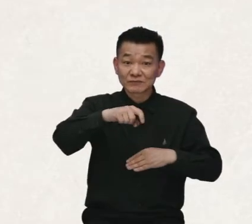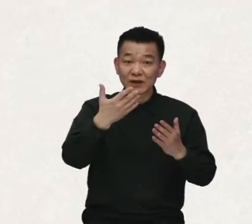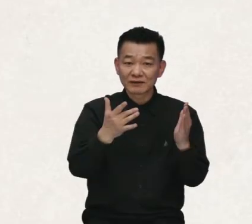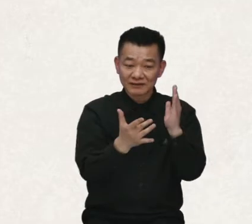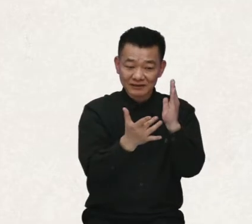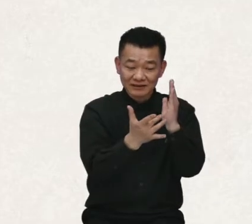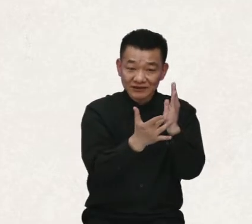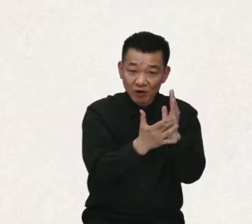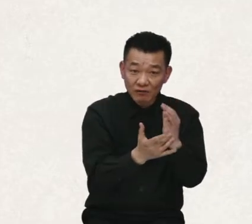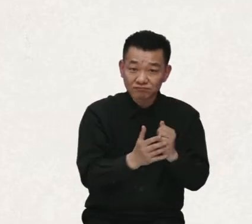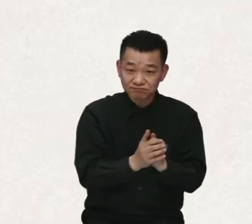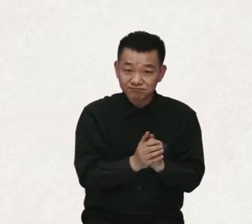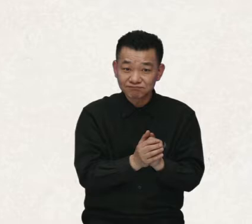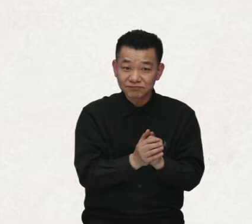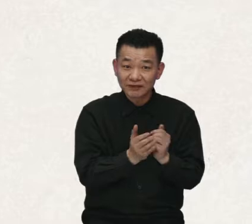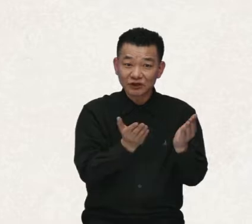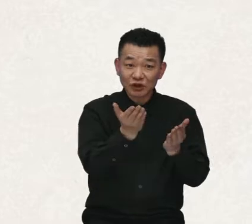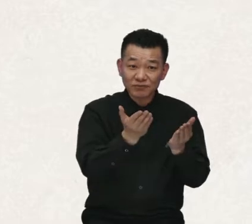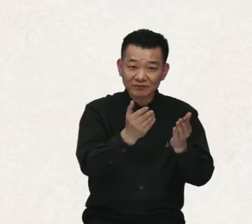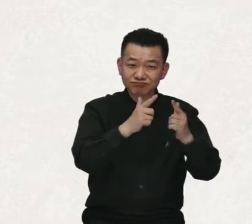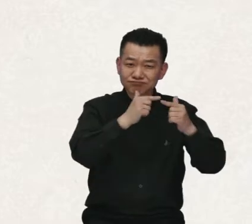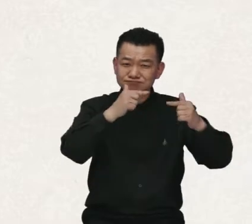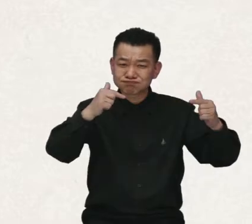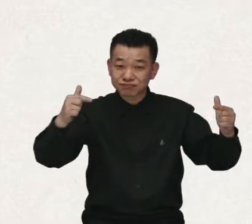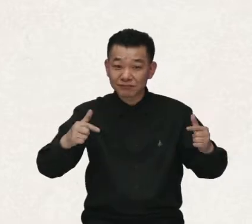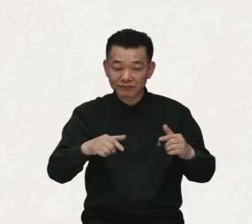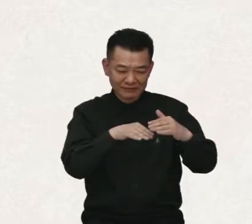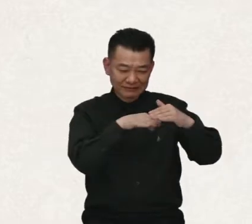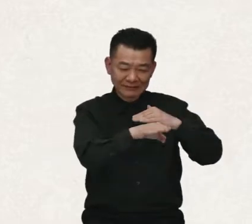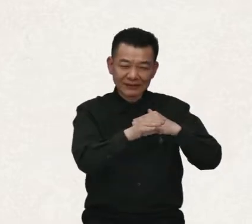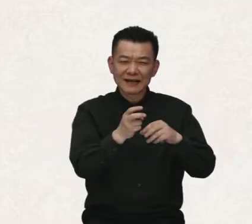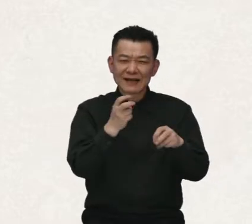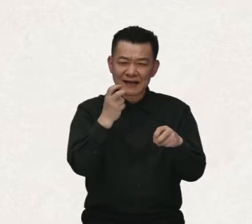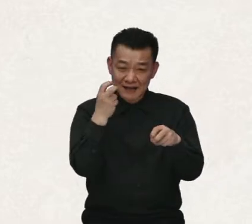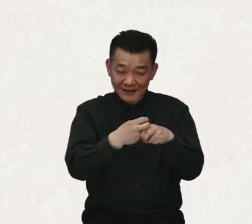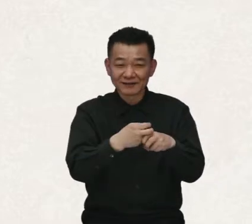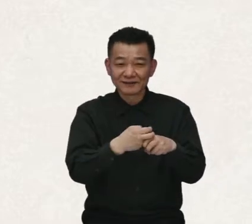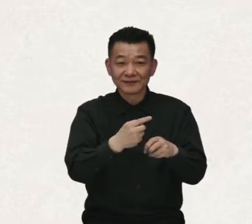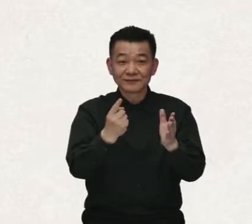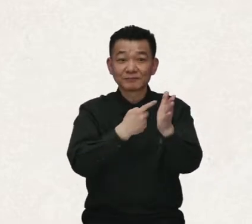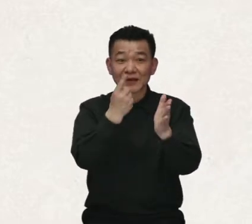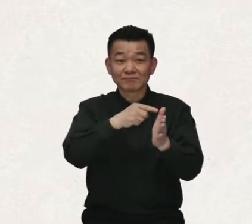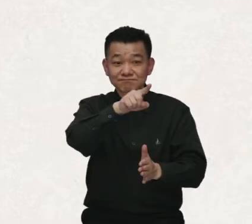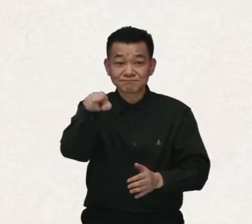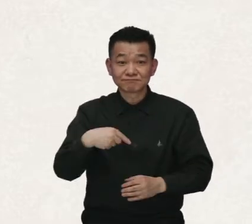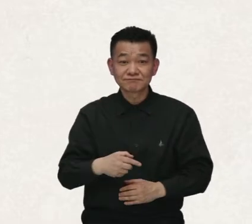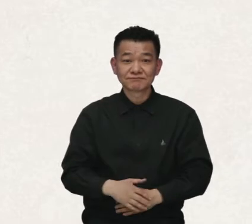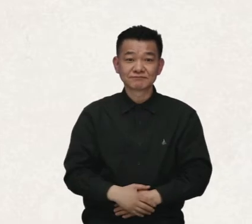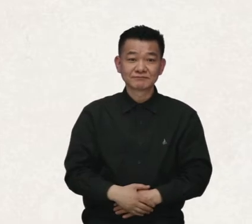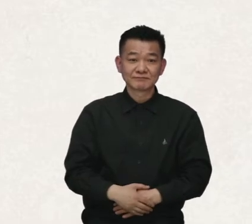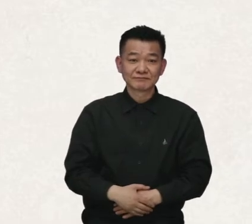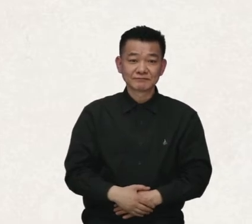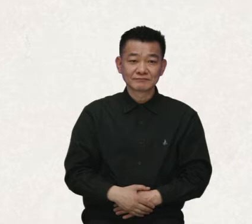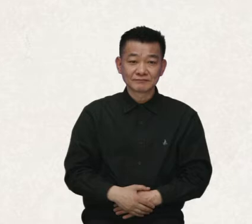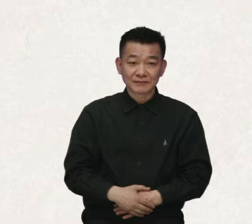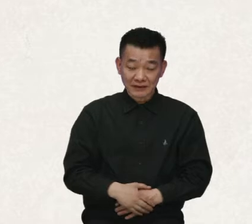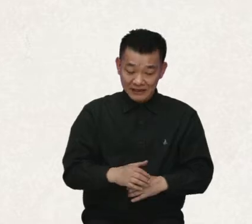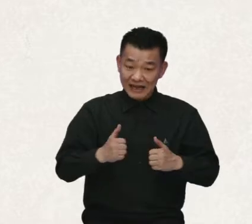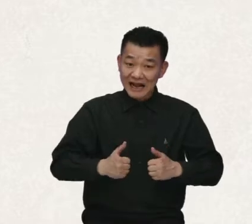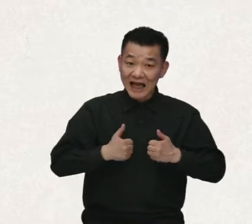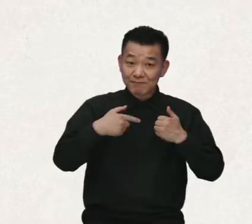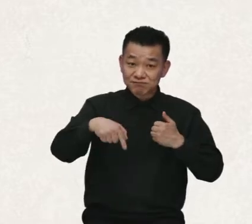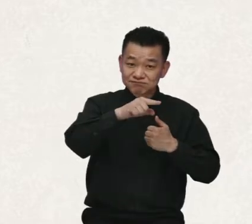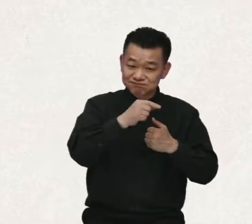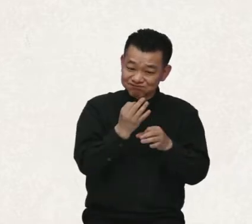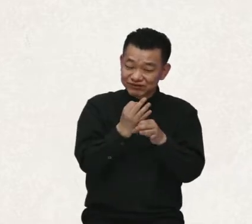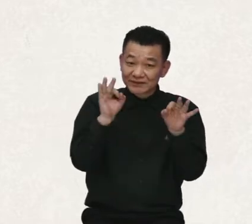Persons with disabilities may have difficulties in accessing necessary technology, means, and services. It is